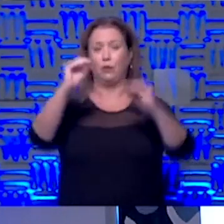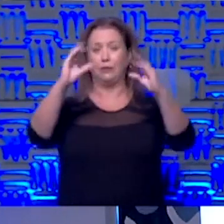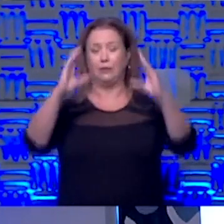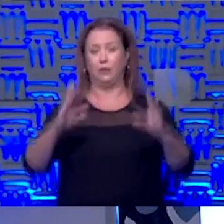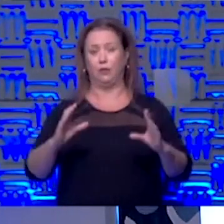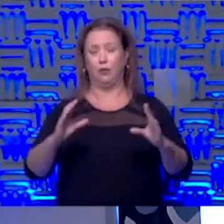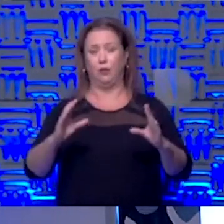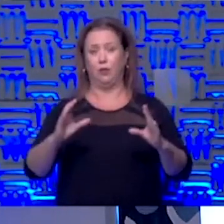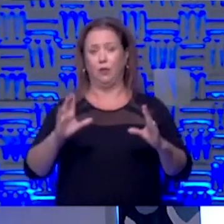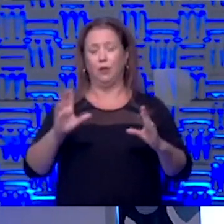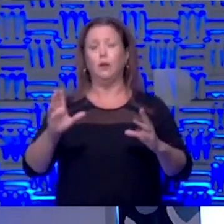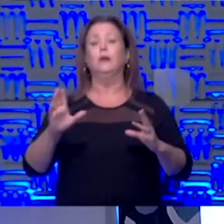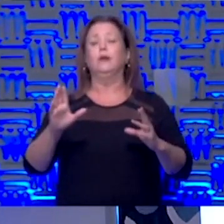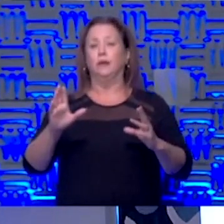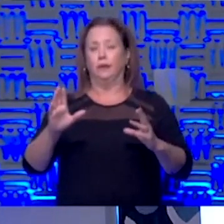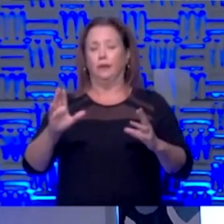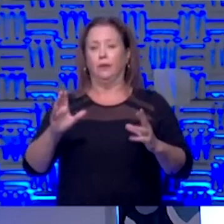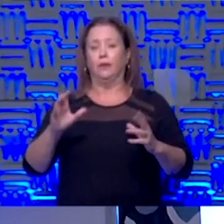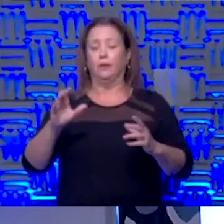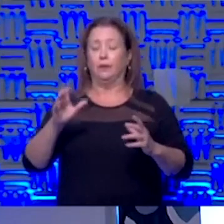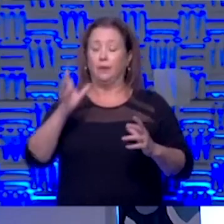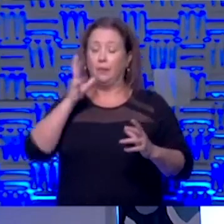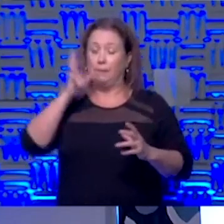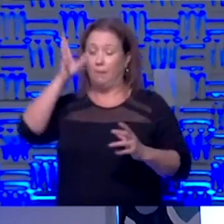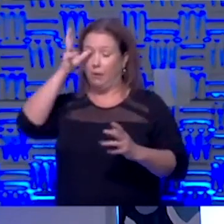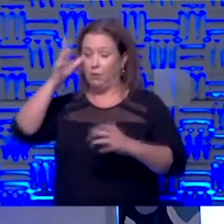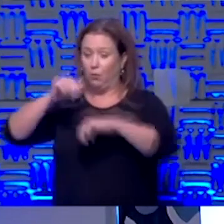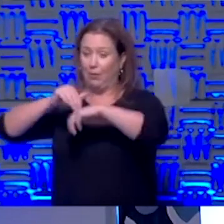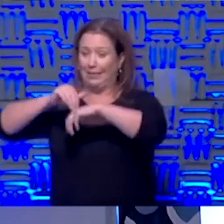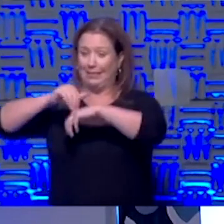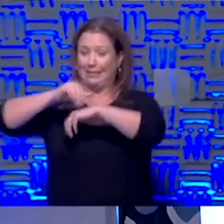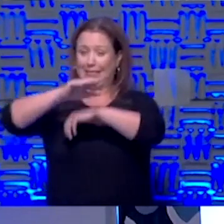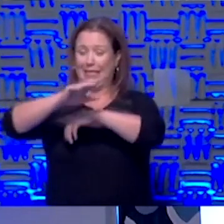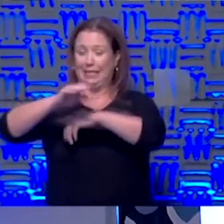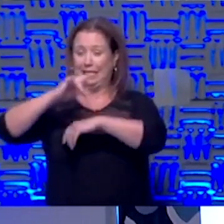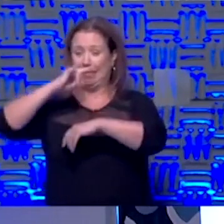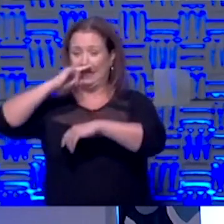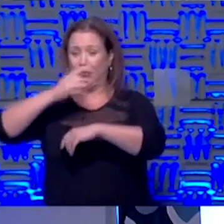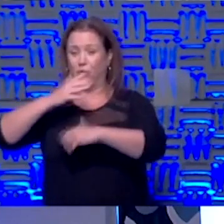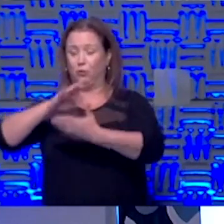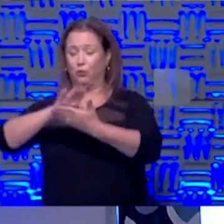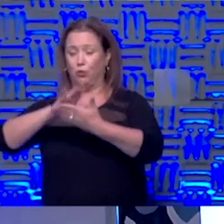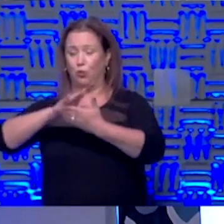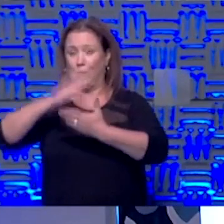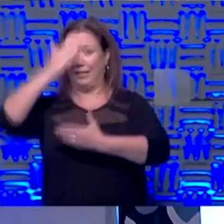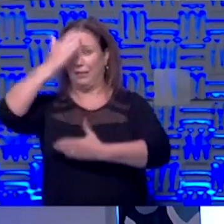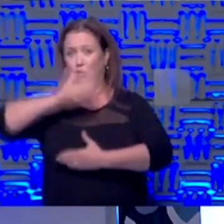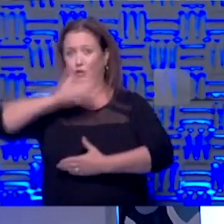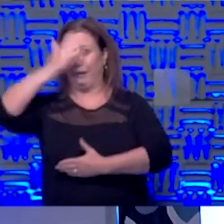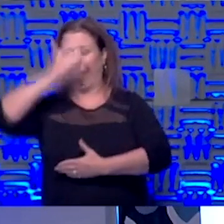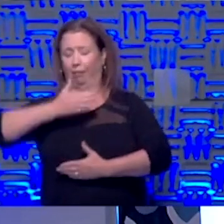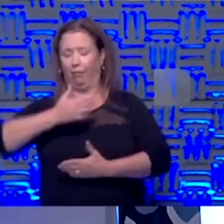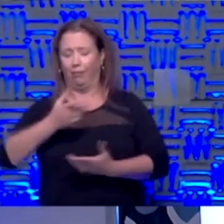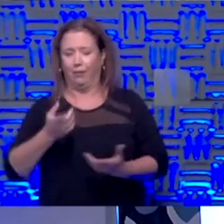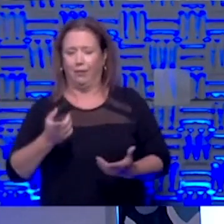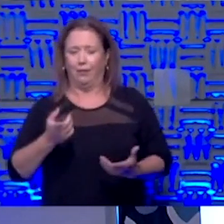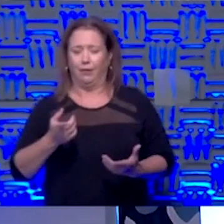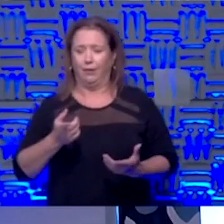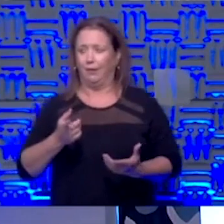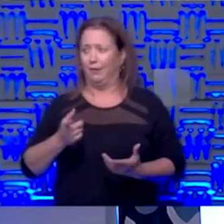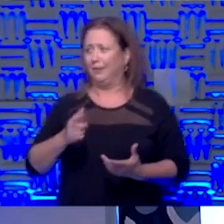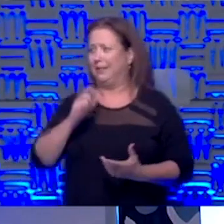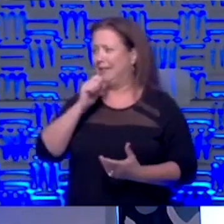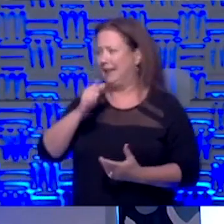at odds with her parents who just want to send the kids to school in a face shield. Yeah. She wants to know, is that going to be good enough? Not a